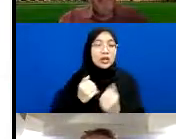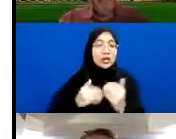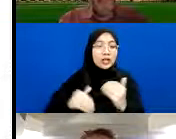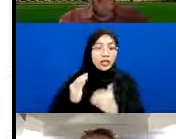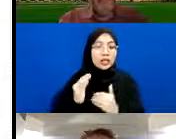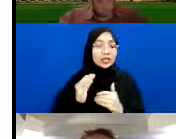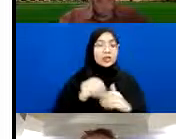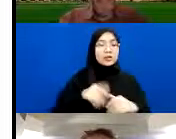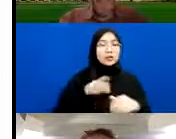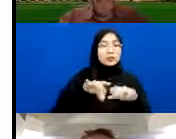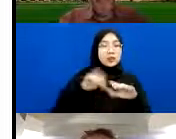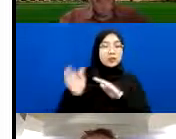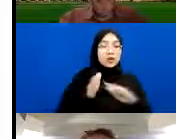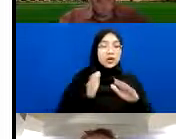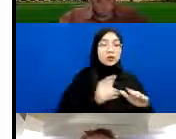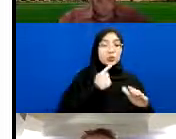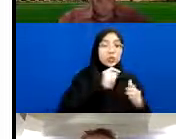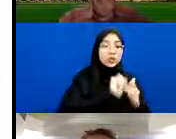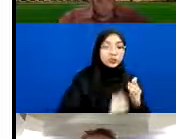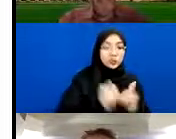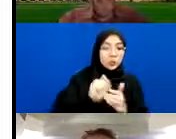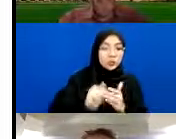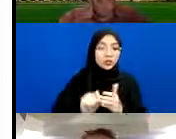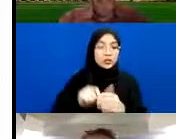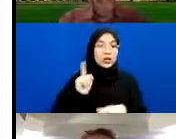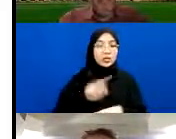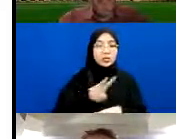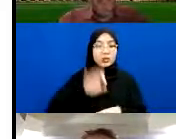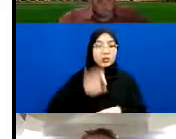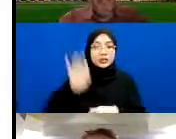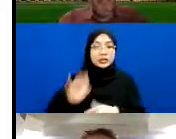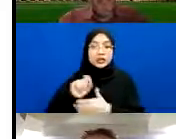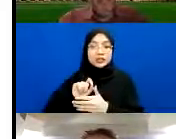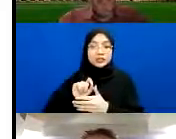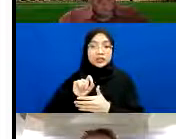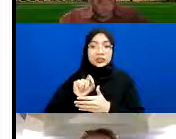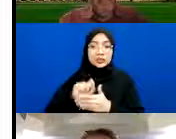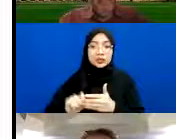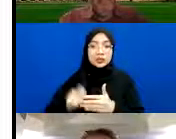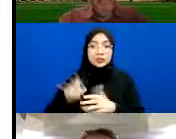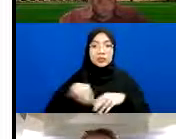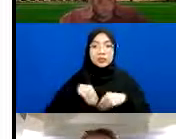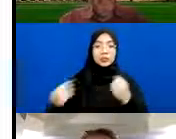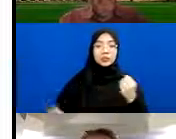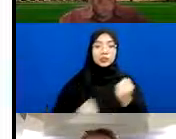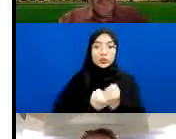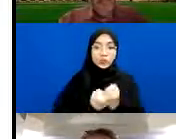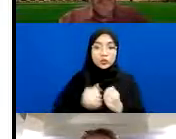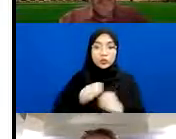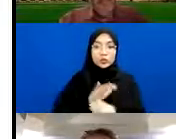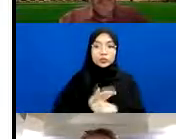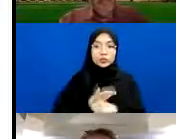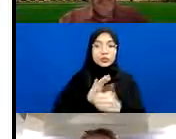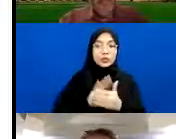return to school. According to research carried out by Children and Young People with Disability Australia, only